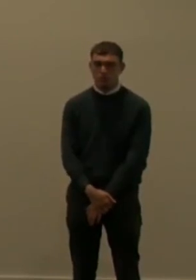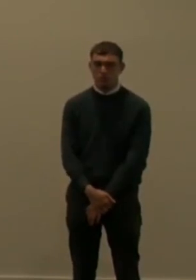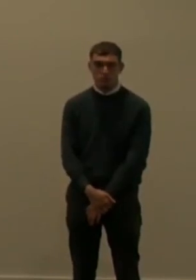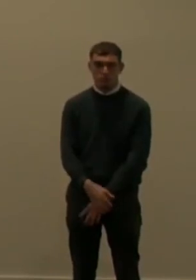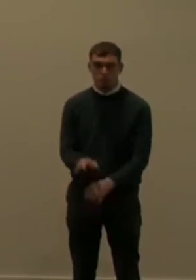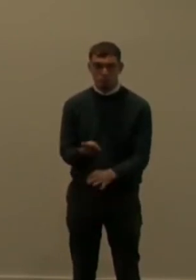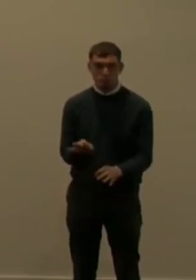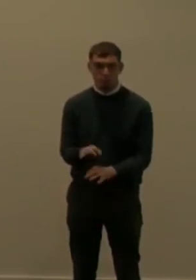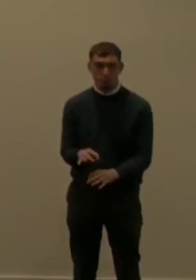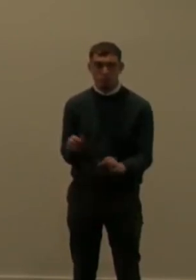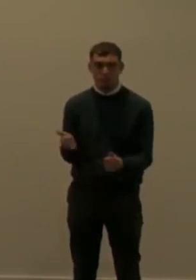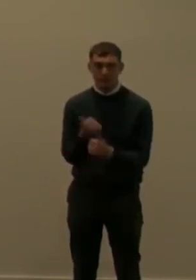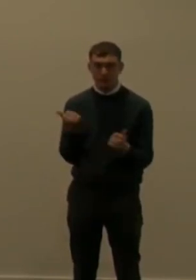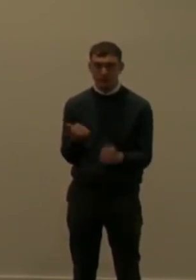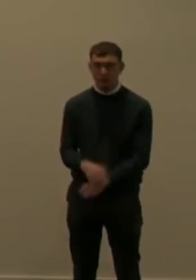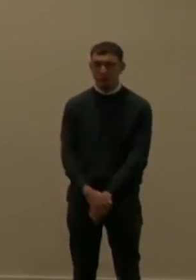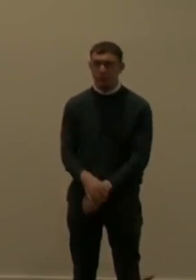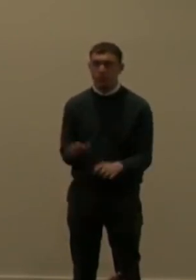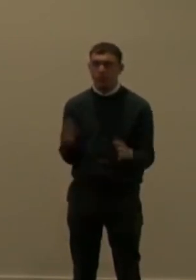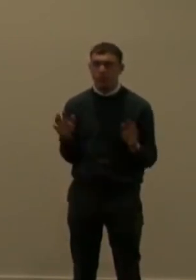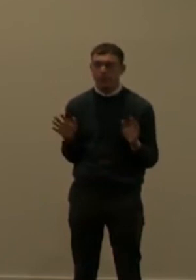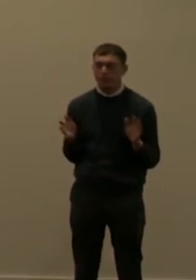No, that's it for me.